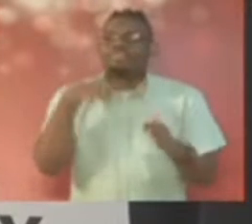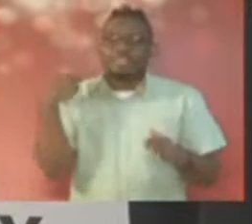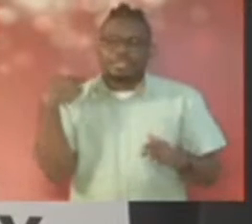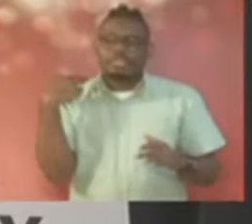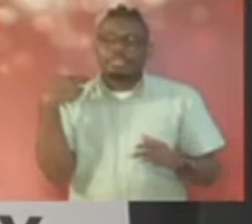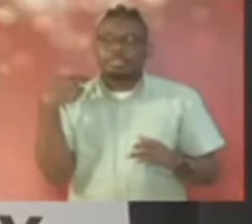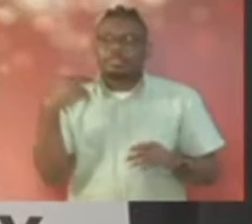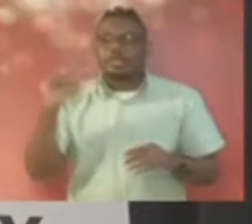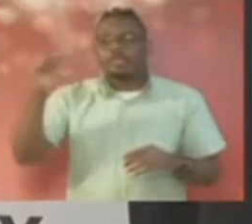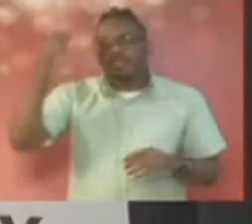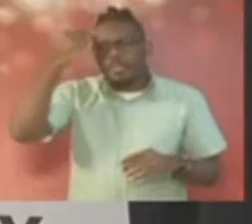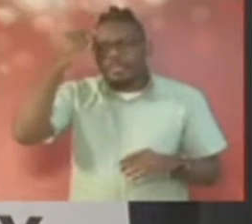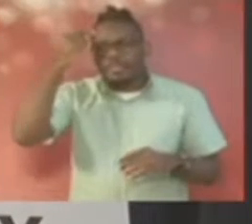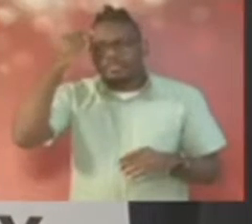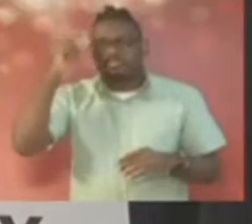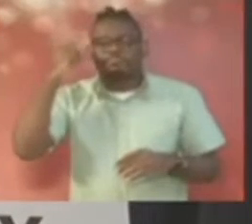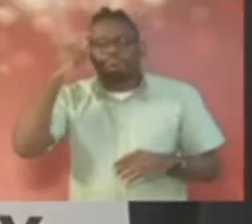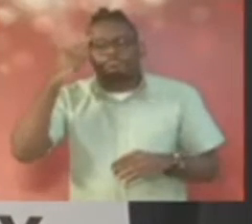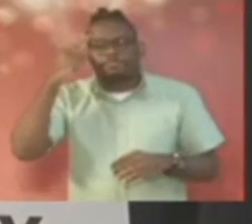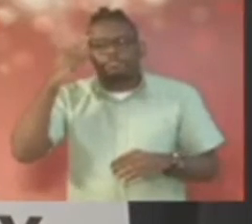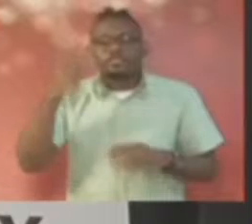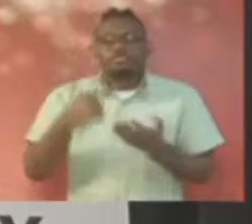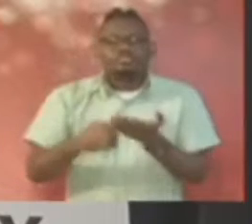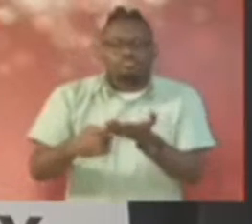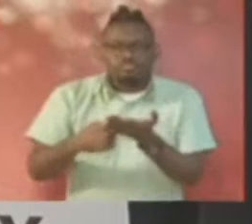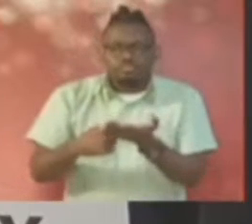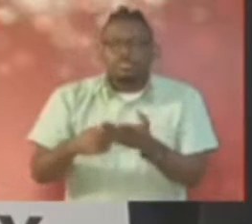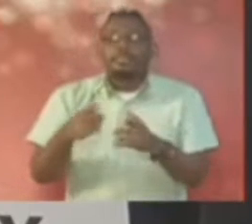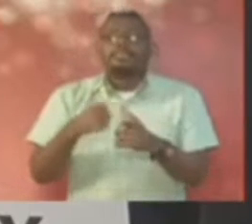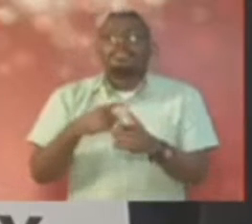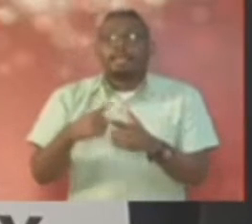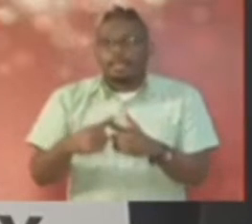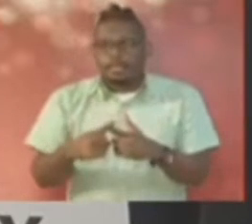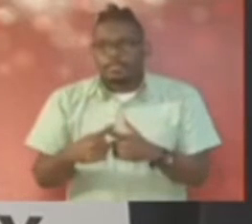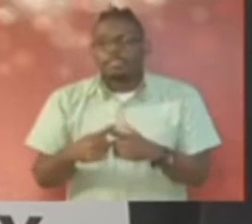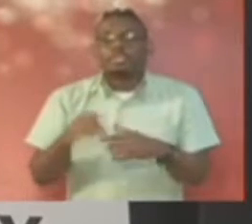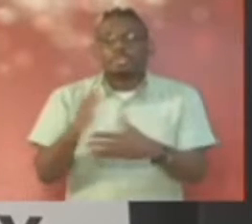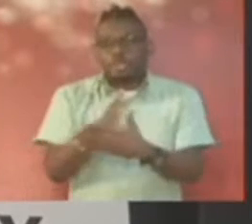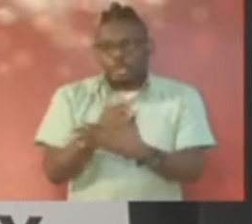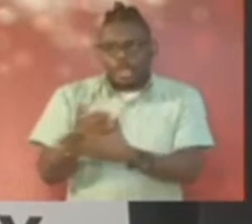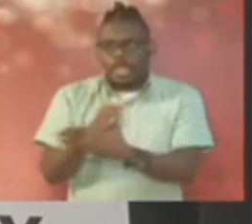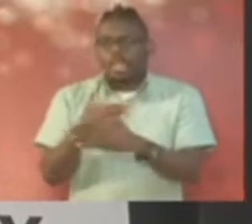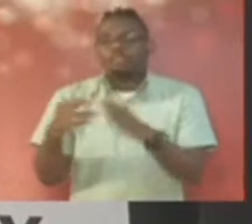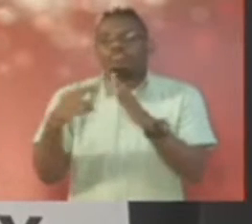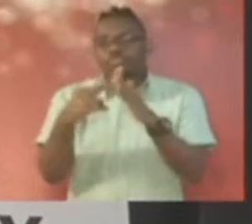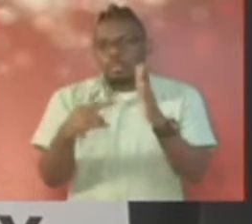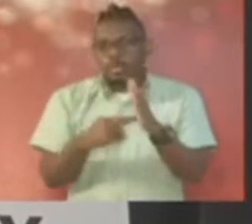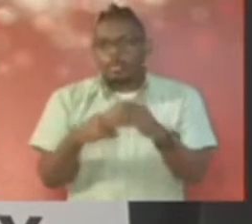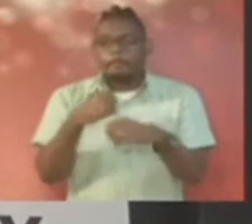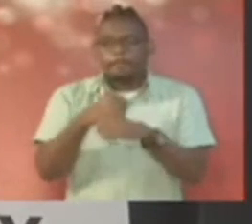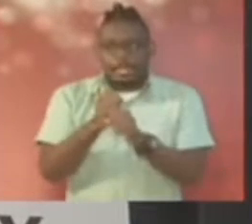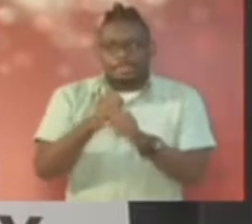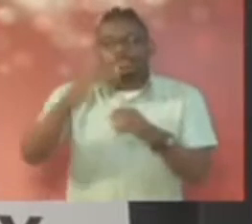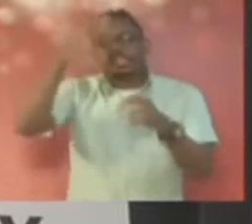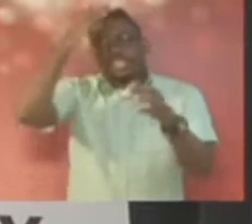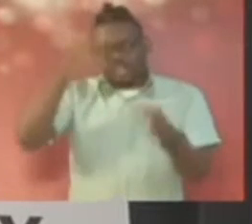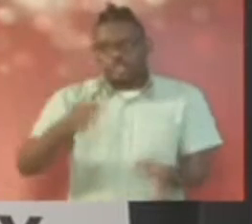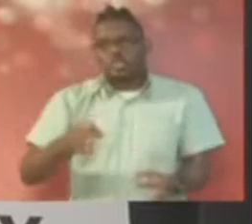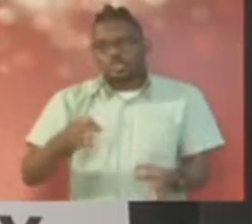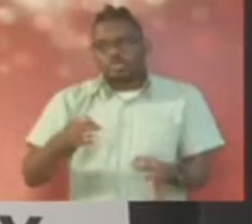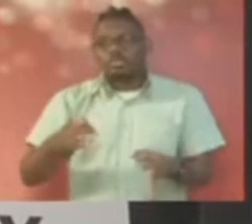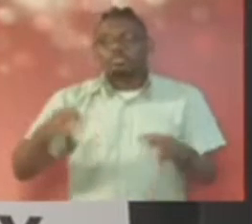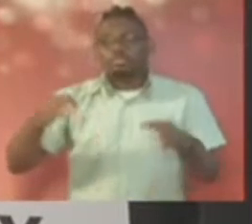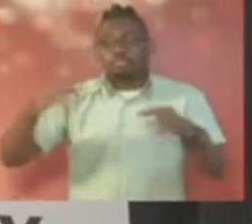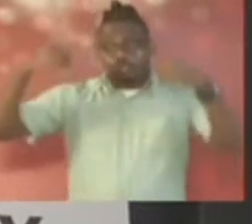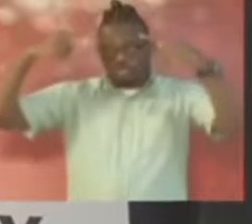considered and implemented according to the decisions taken by the Prime Minister.